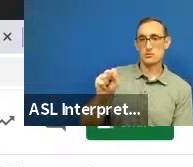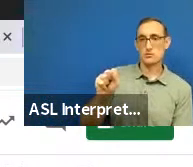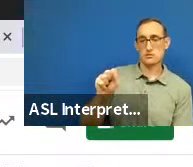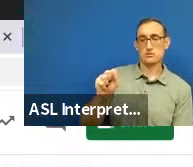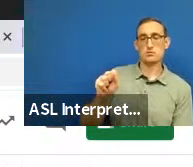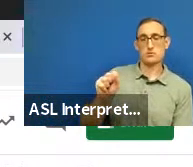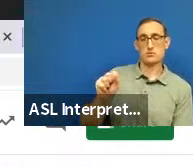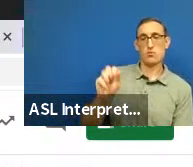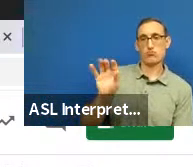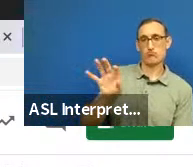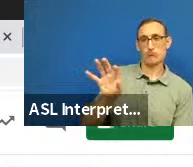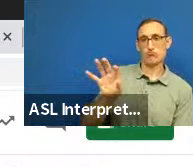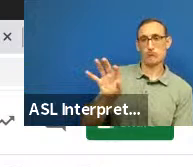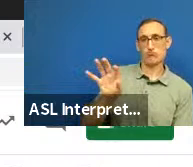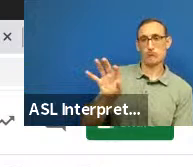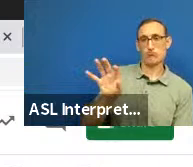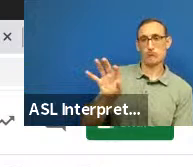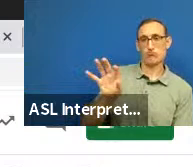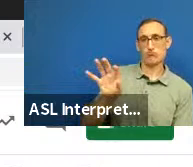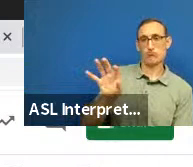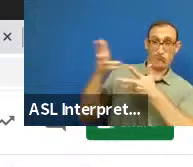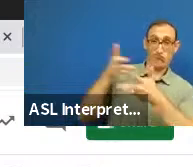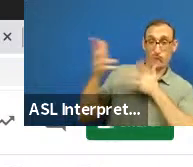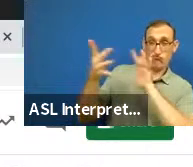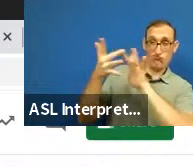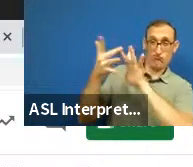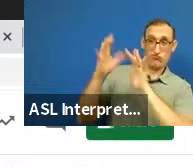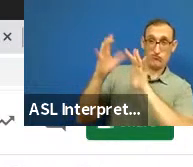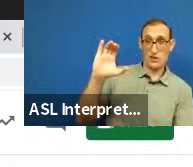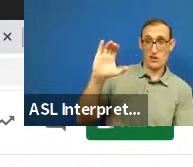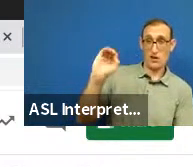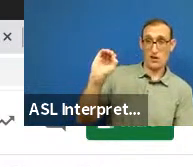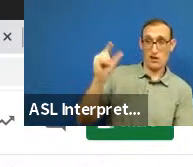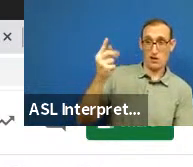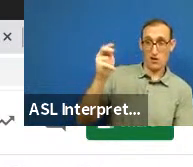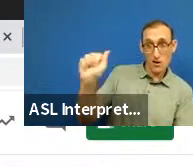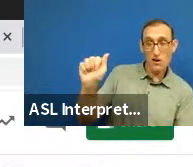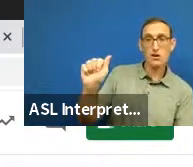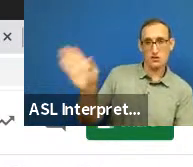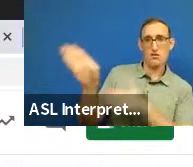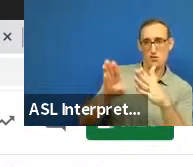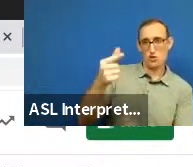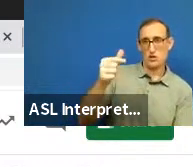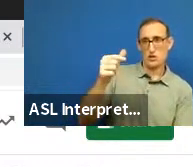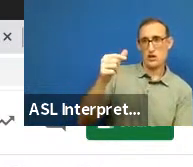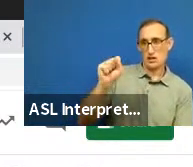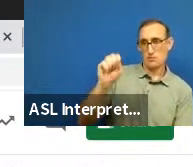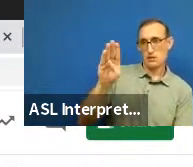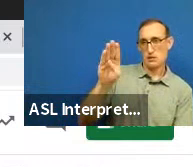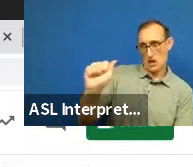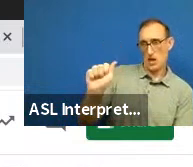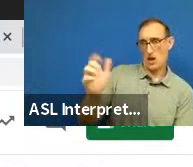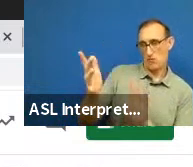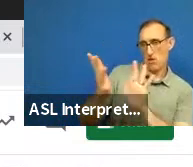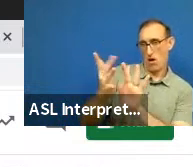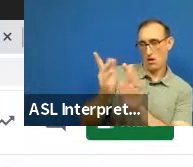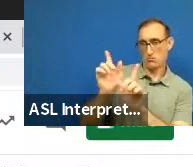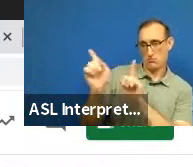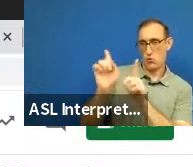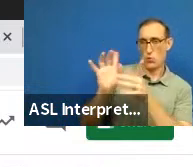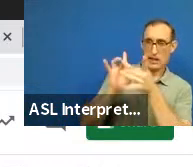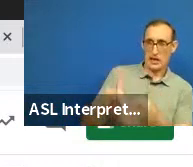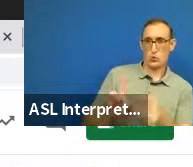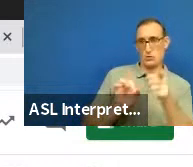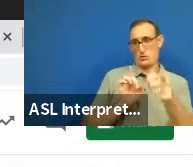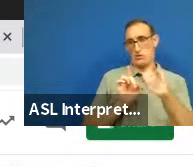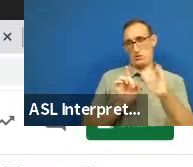as well, and also had a couple of conversations with GSBA around this. And so I think when we